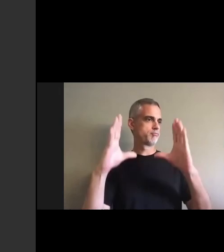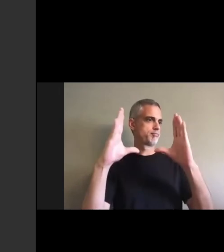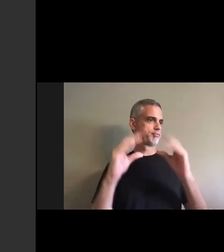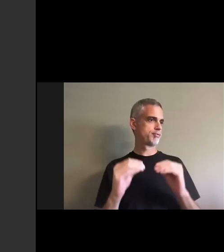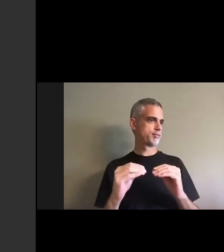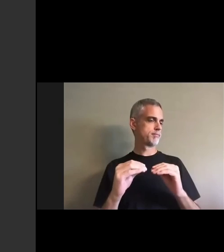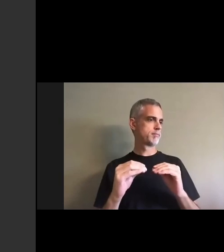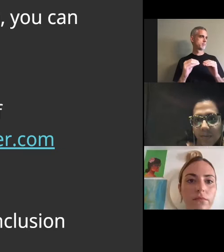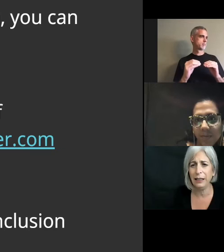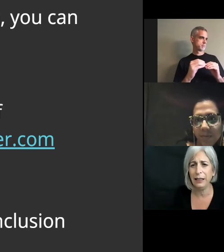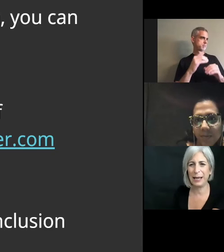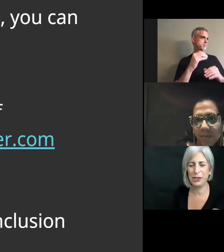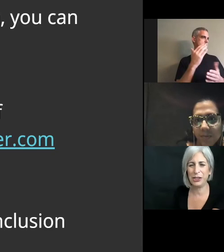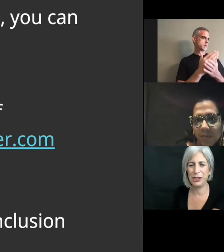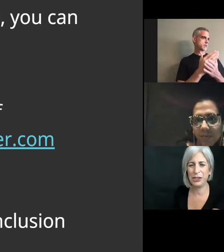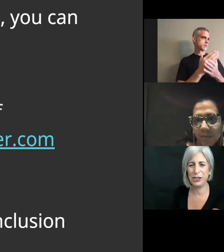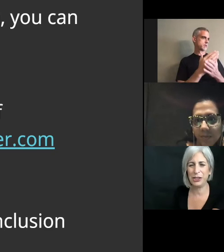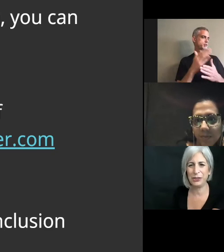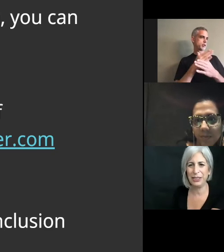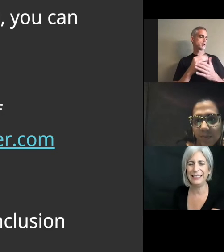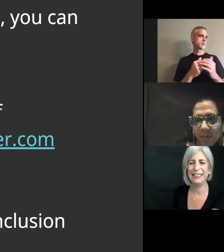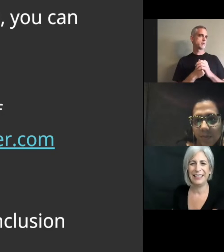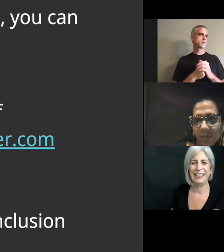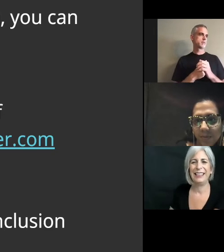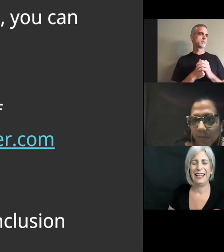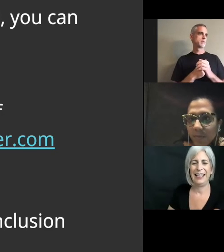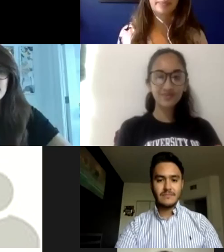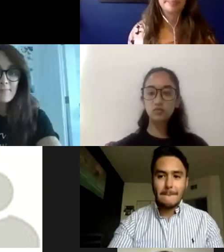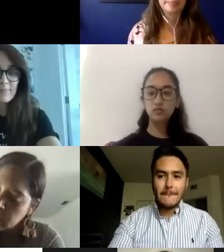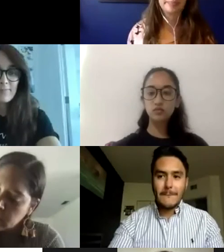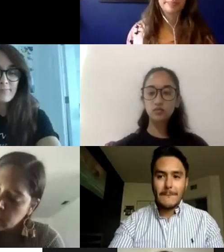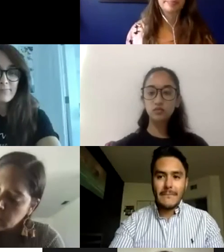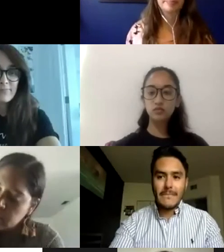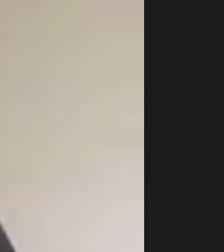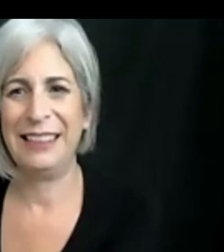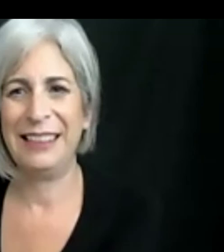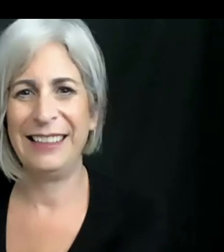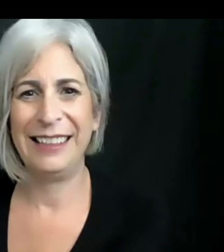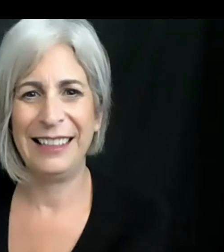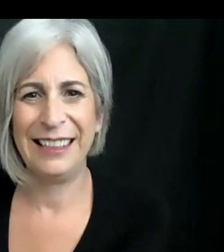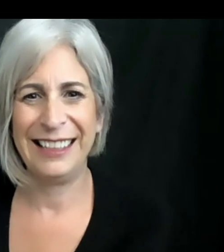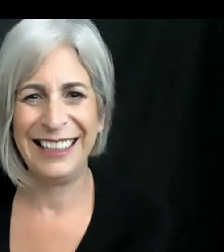now. Okay, you could stop sharing the screen. And